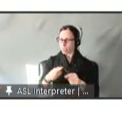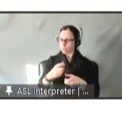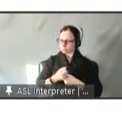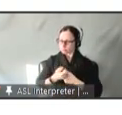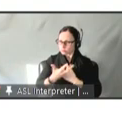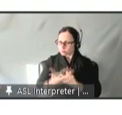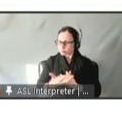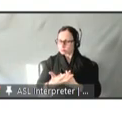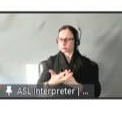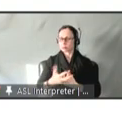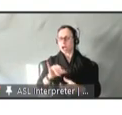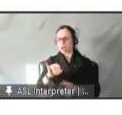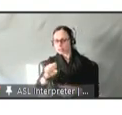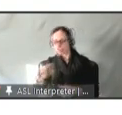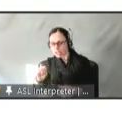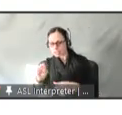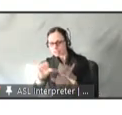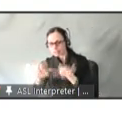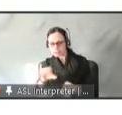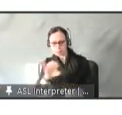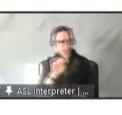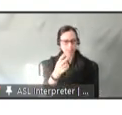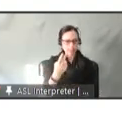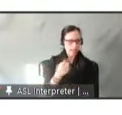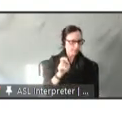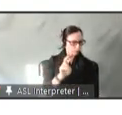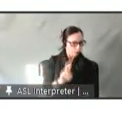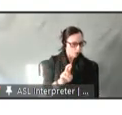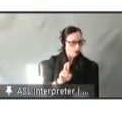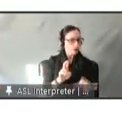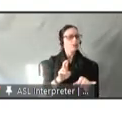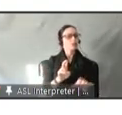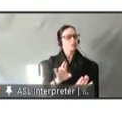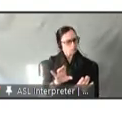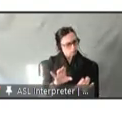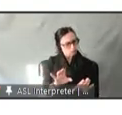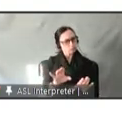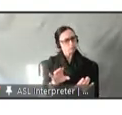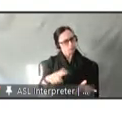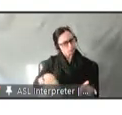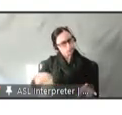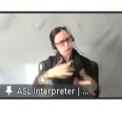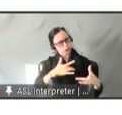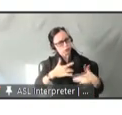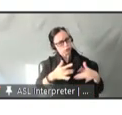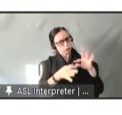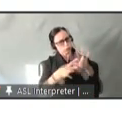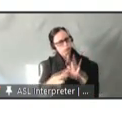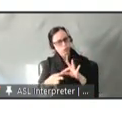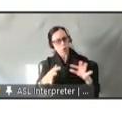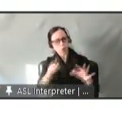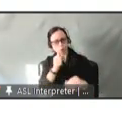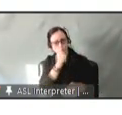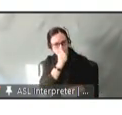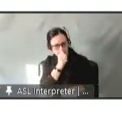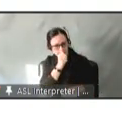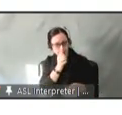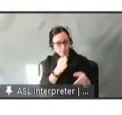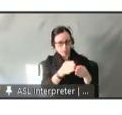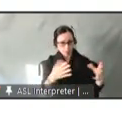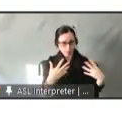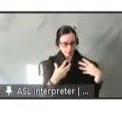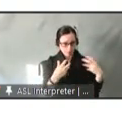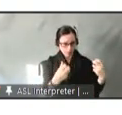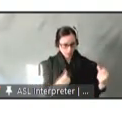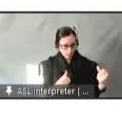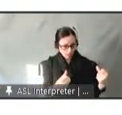IIS systems and EHRs. There's an overall concern with regard to privacy. While public health,